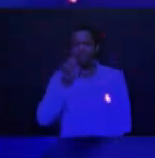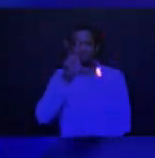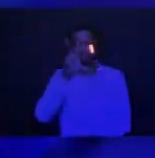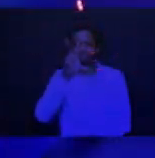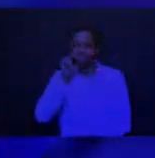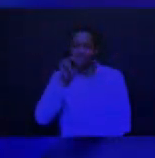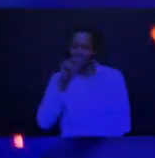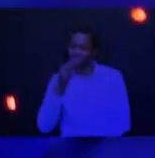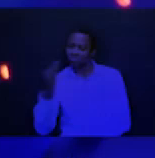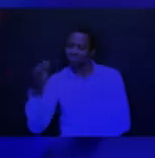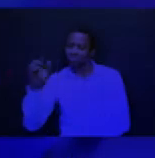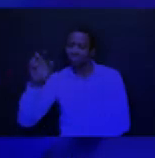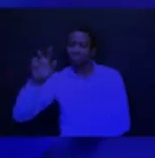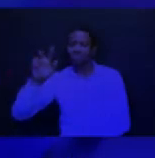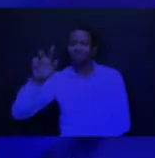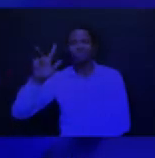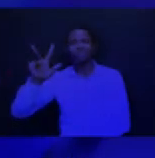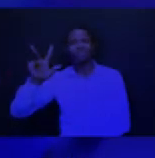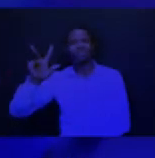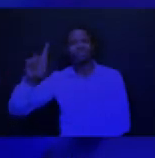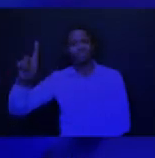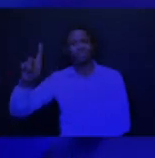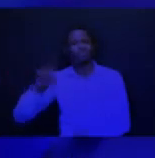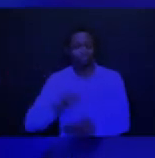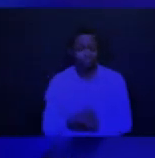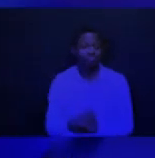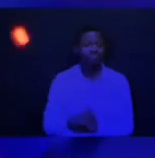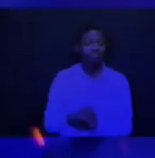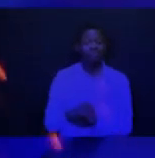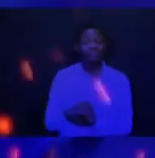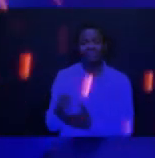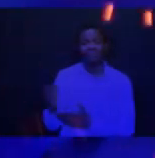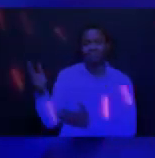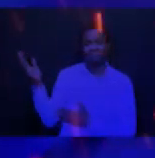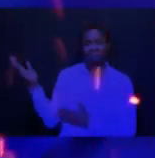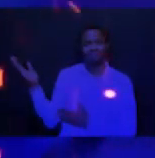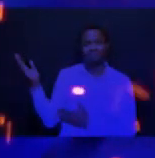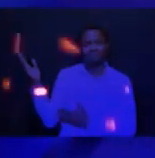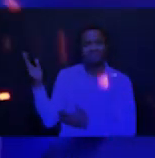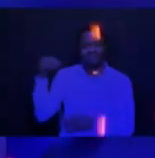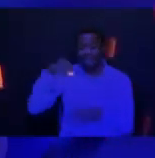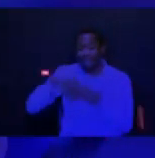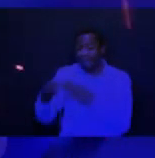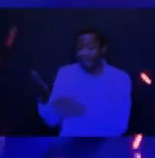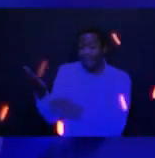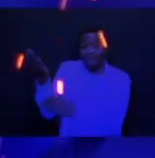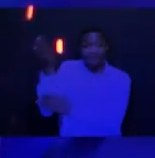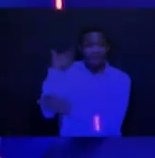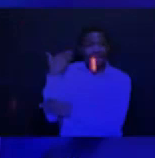In the past, God overlooked such ignorance, but now